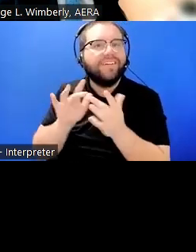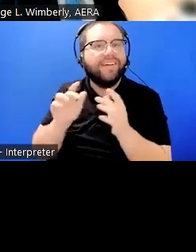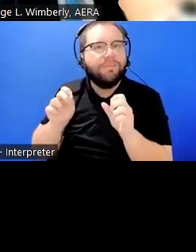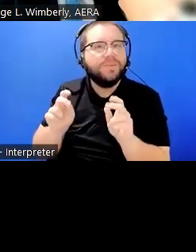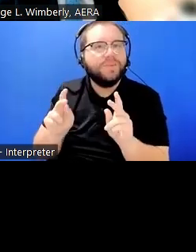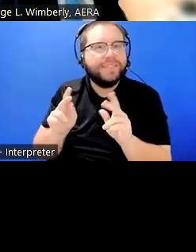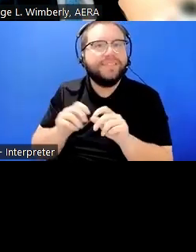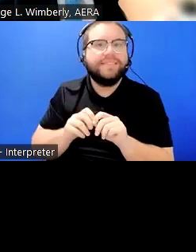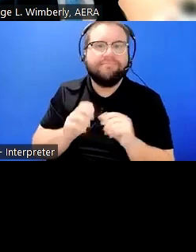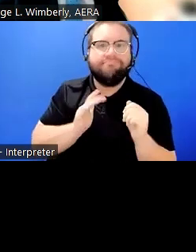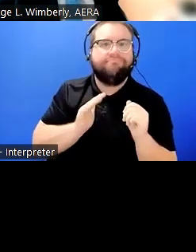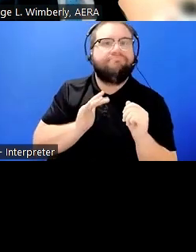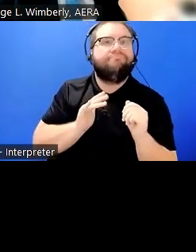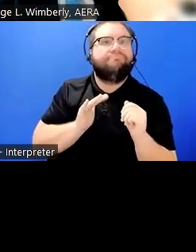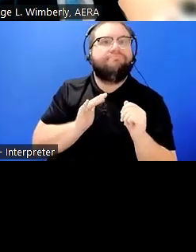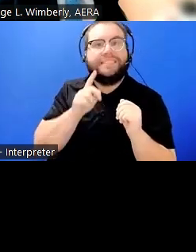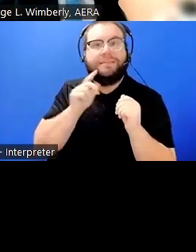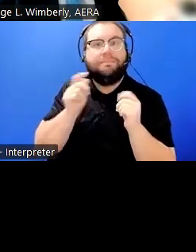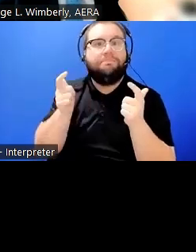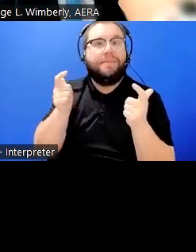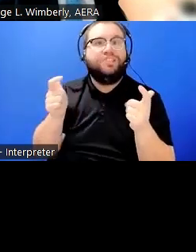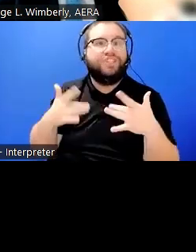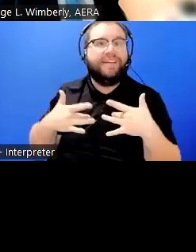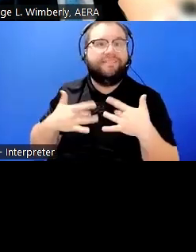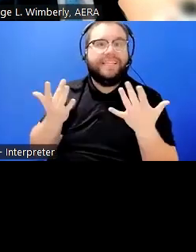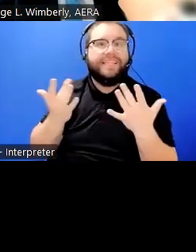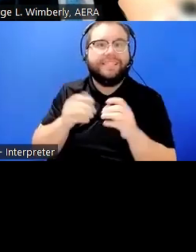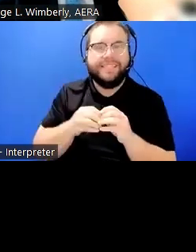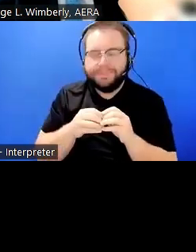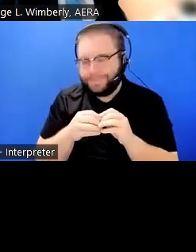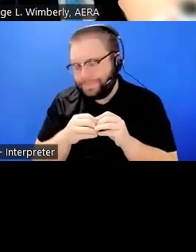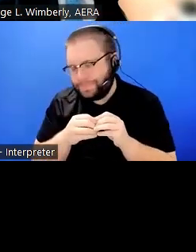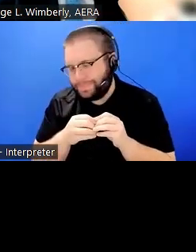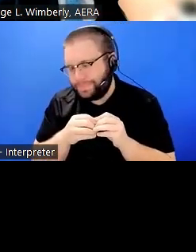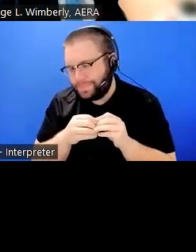definitely a major event, and many know us for this event.